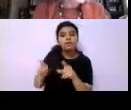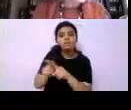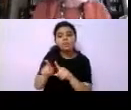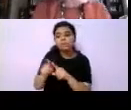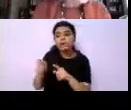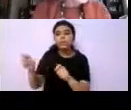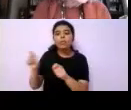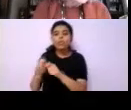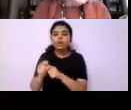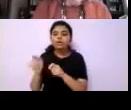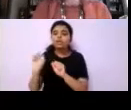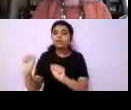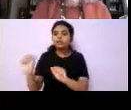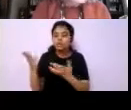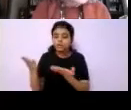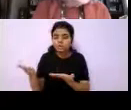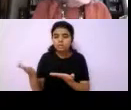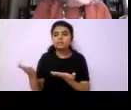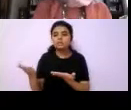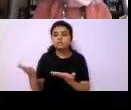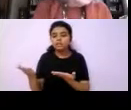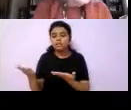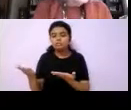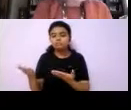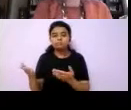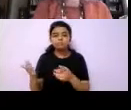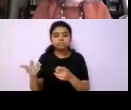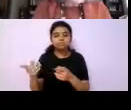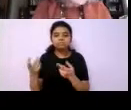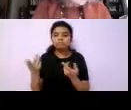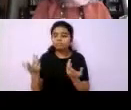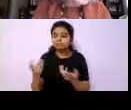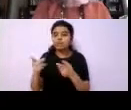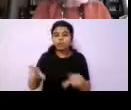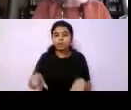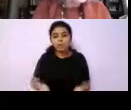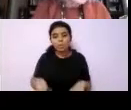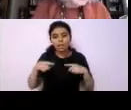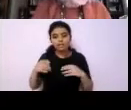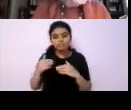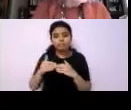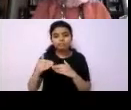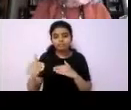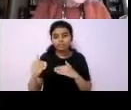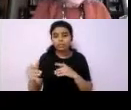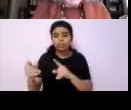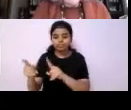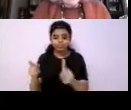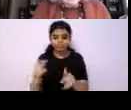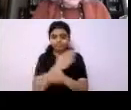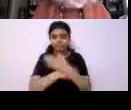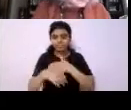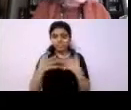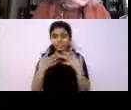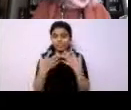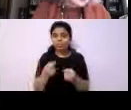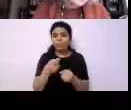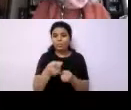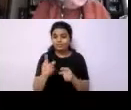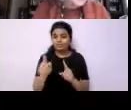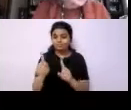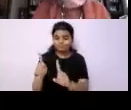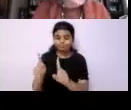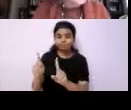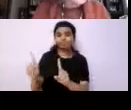employee. In order to sustain a sense of independence, or as I suggest, the illusion